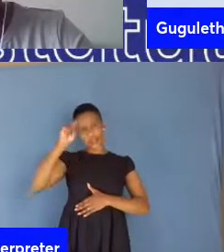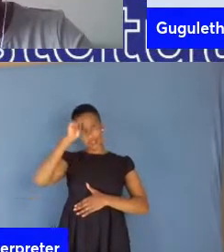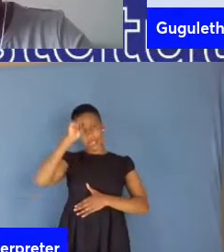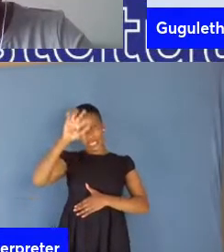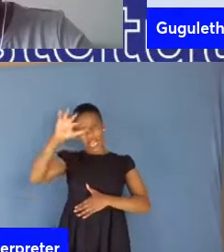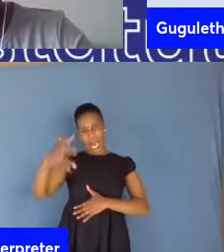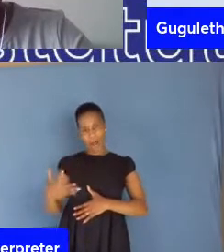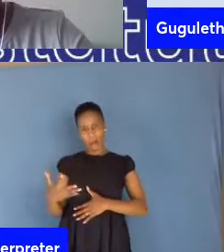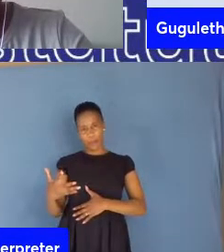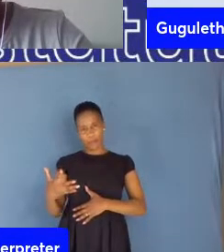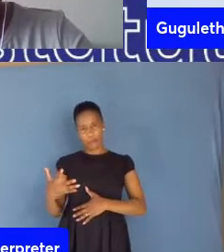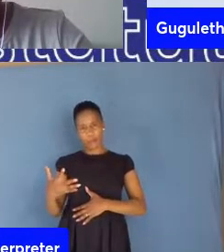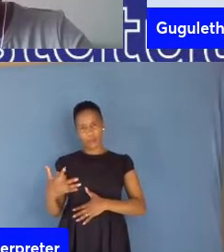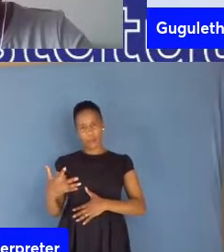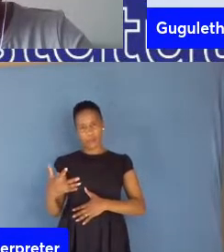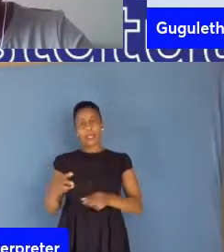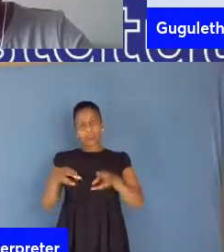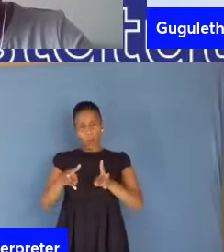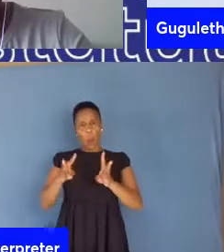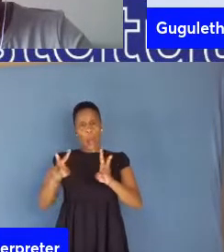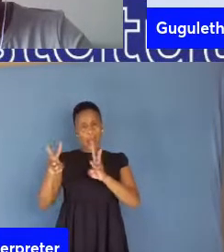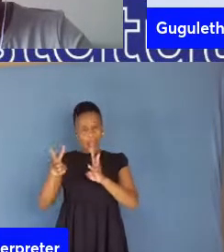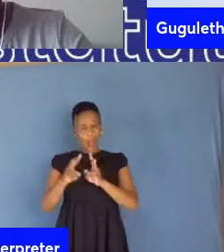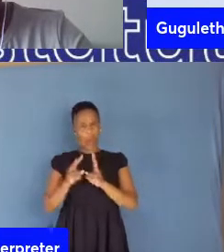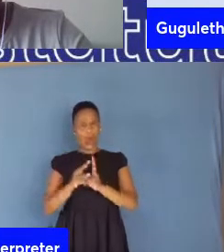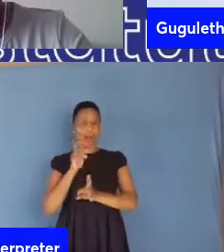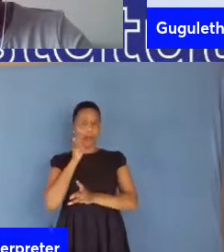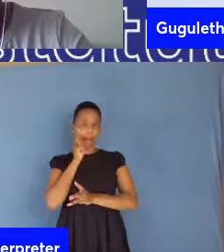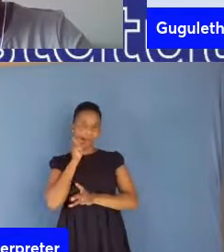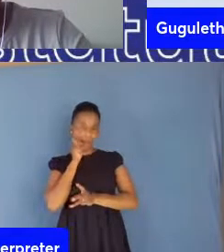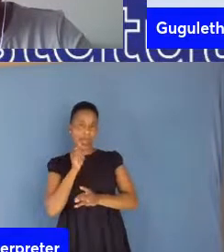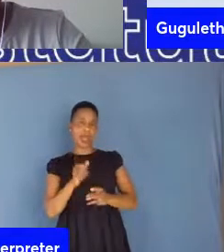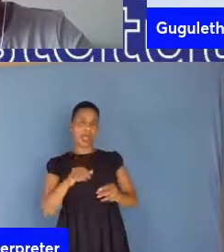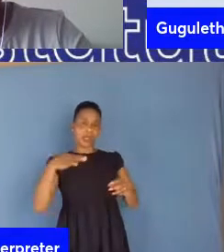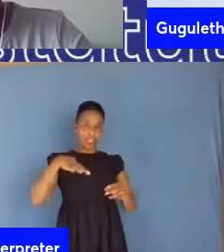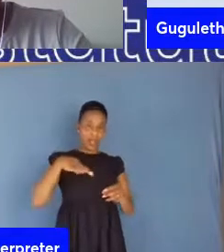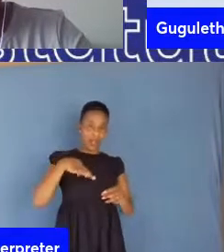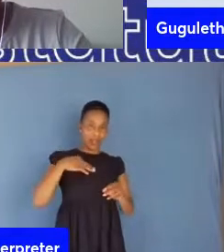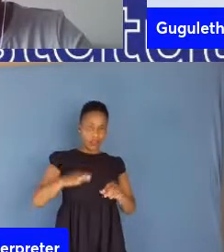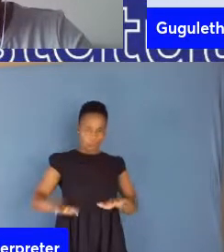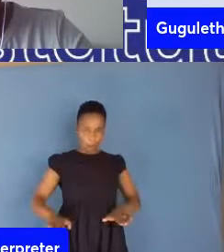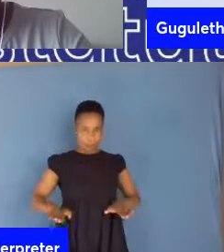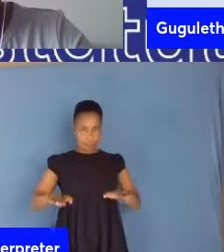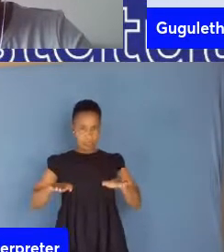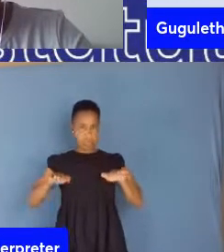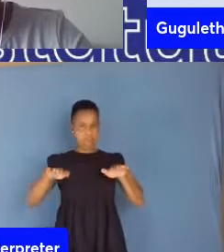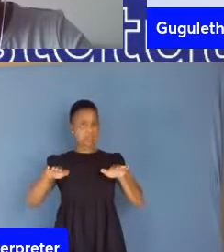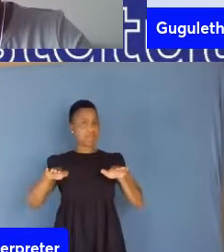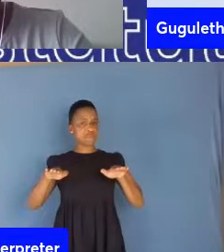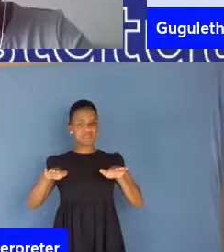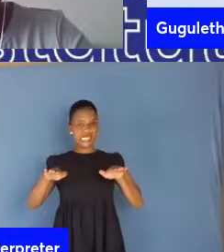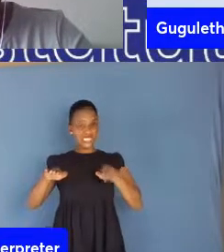the way in which we are raised in relation to girls, there isn't much emphasis to